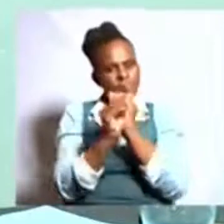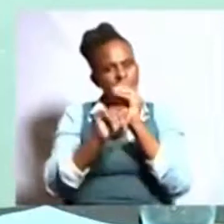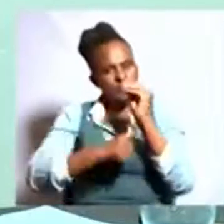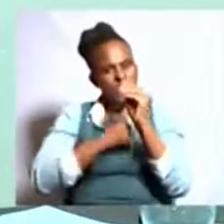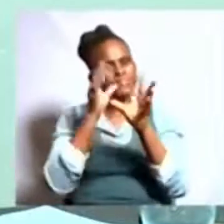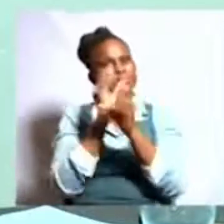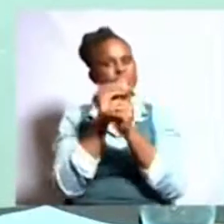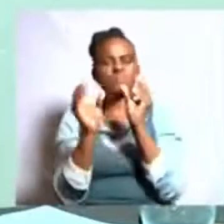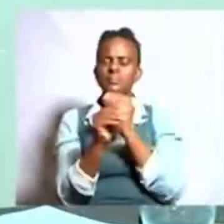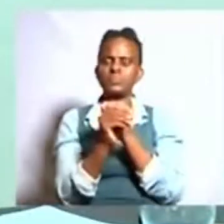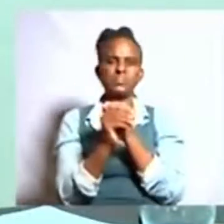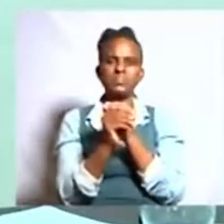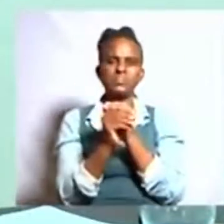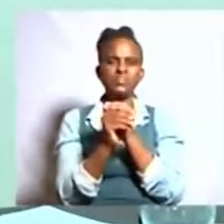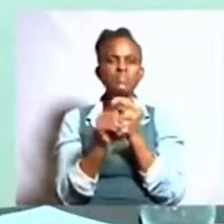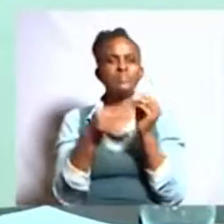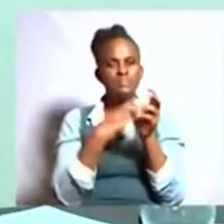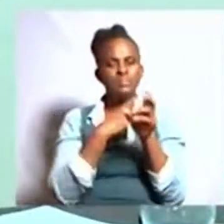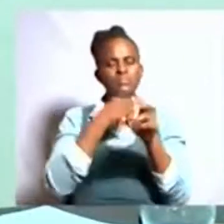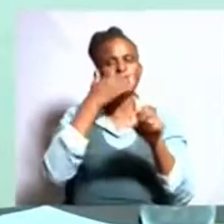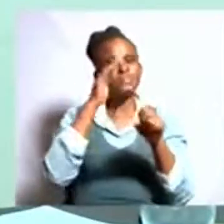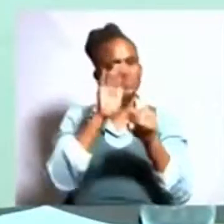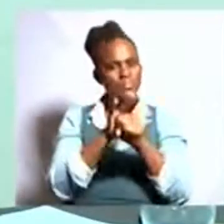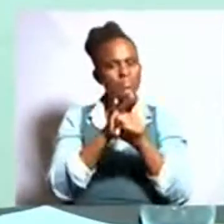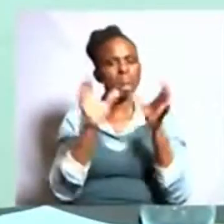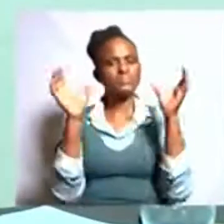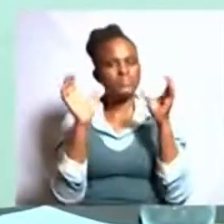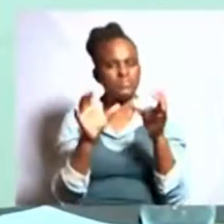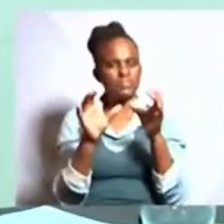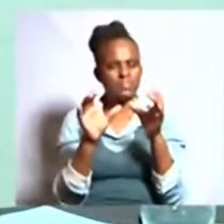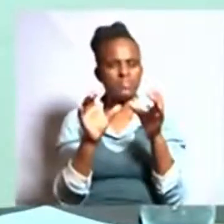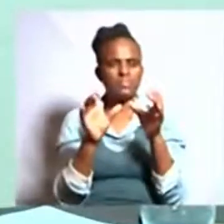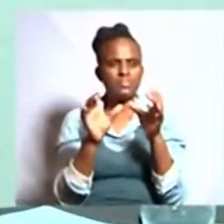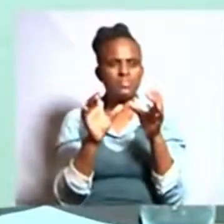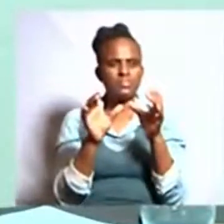it. And I promised this committee that